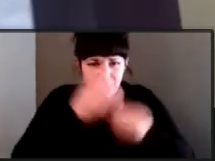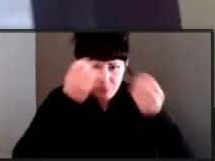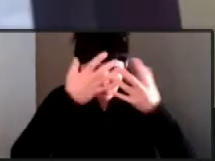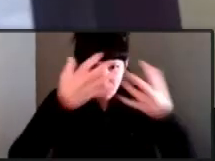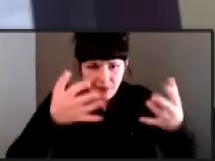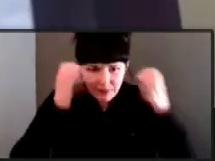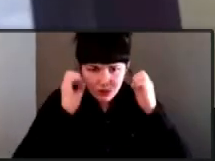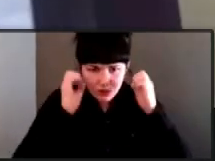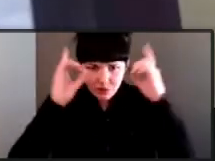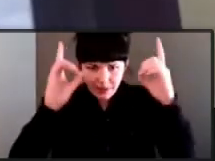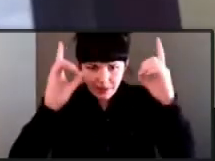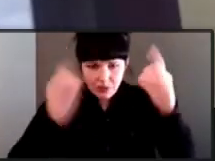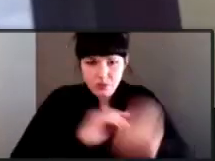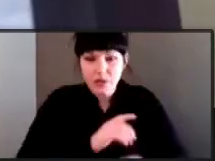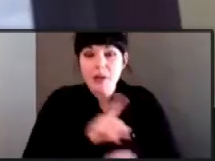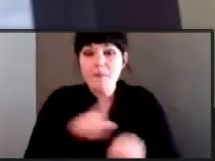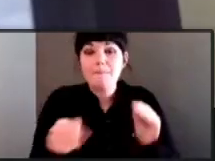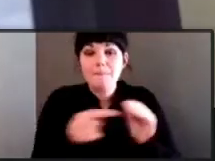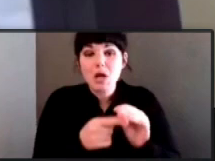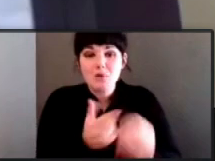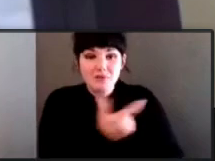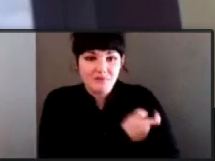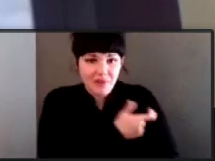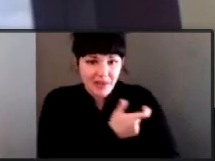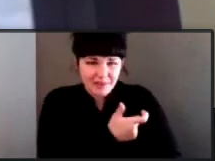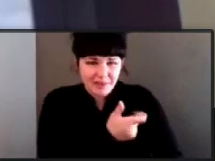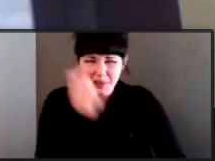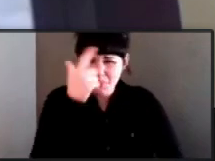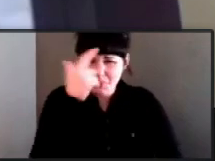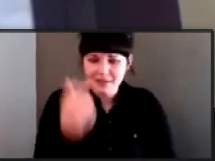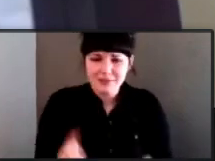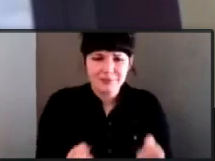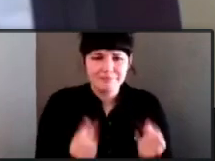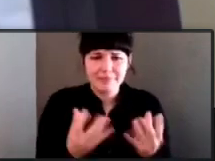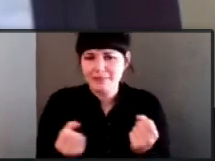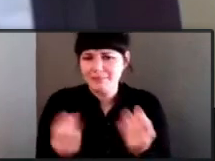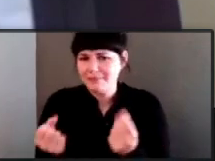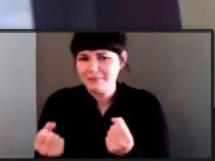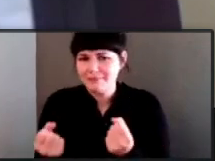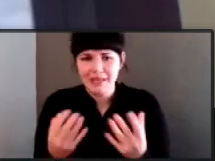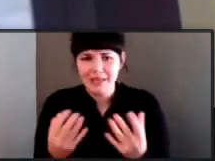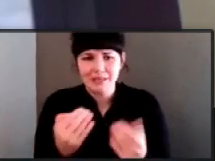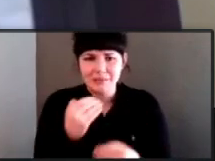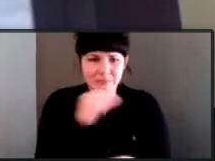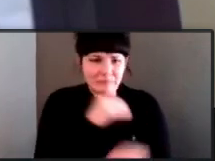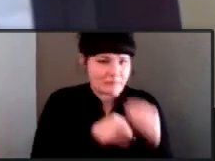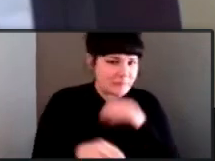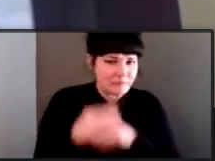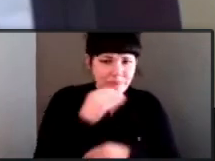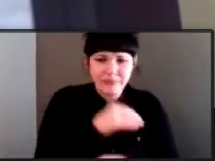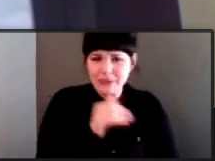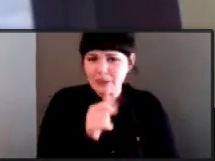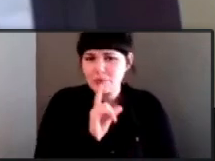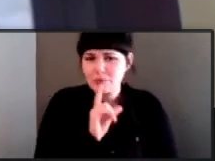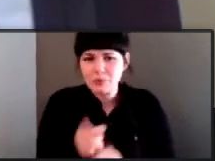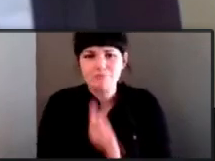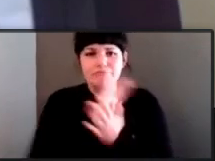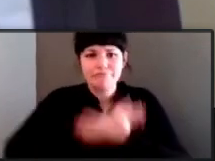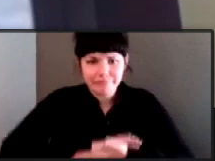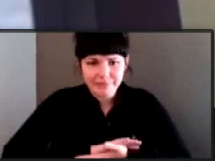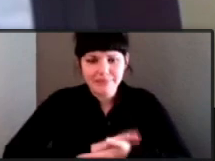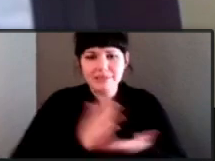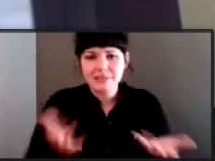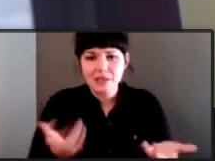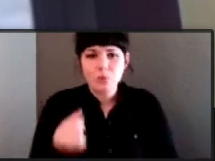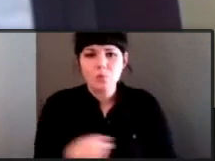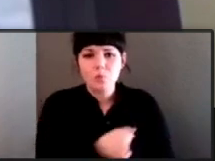urban community that historically have upset the community when we talk about vaccines, because it's real. And we